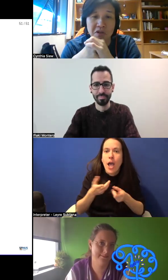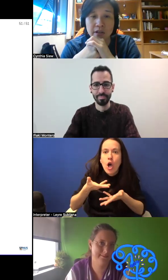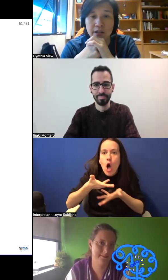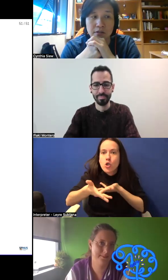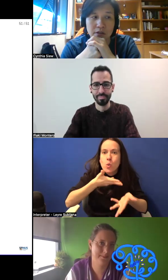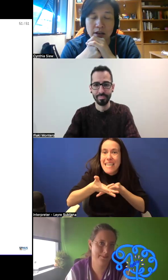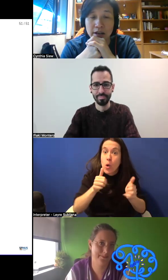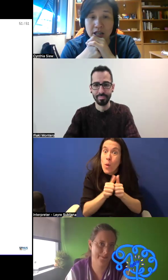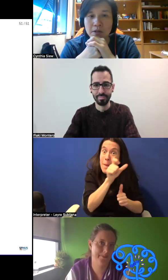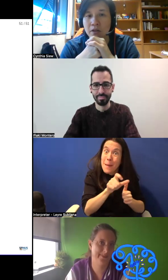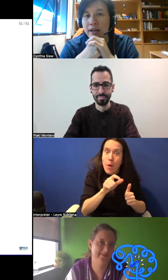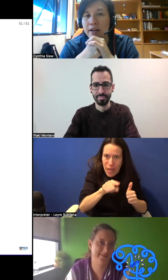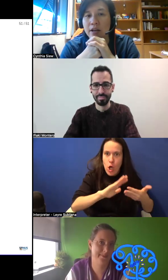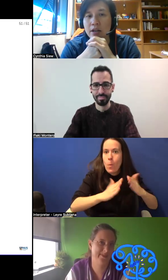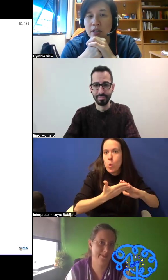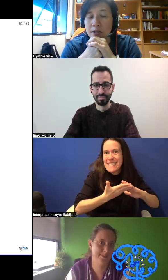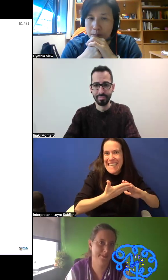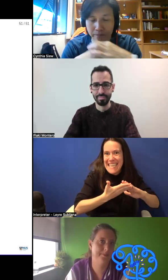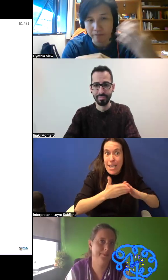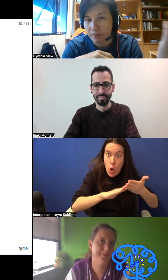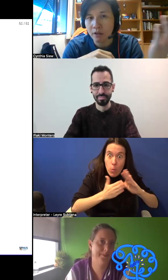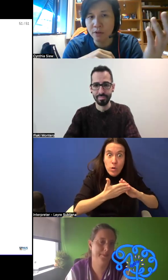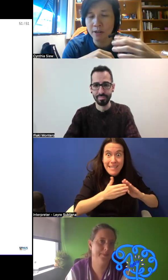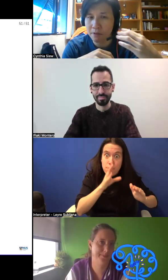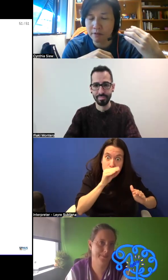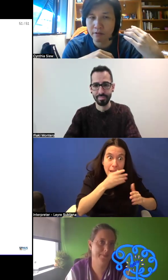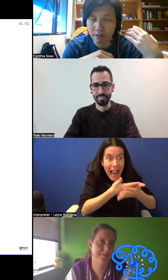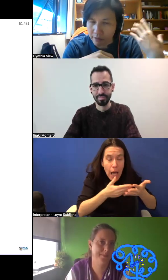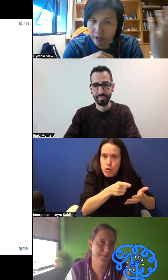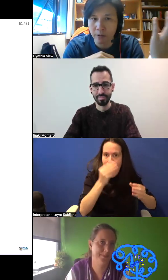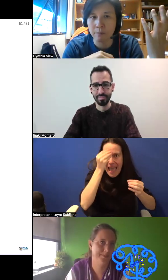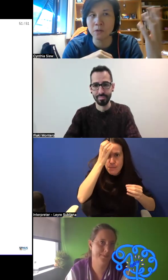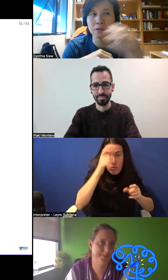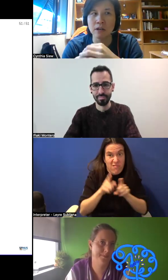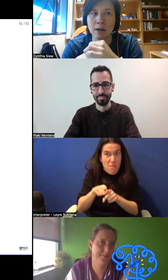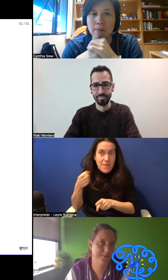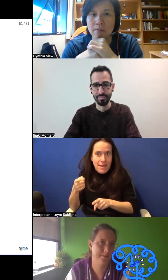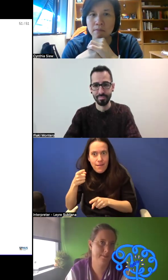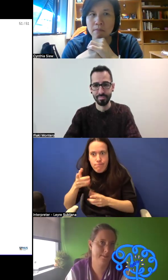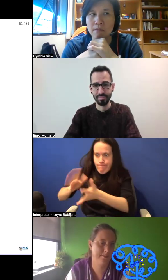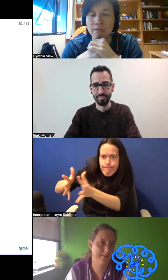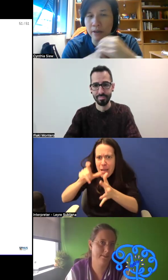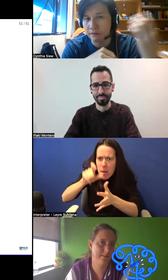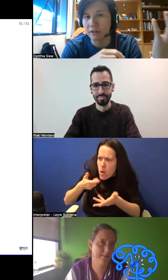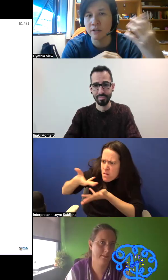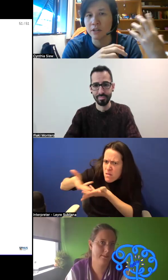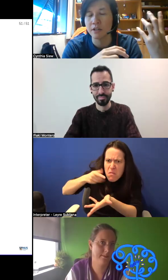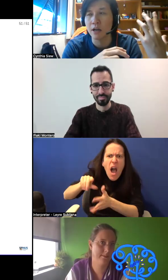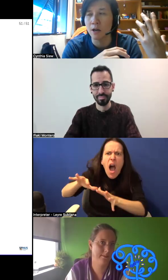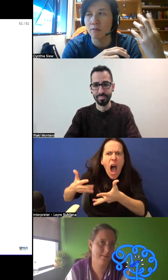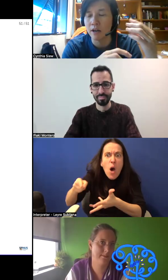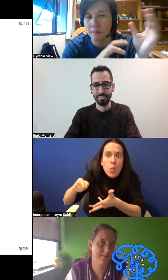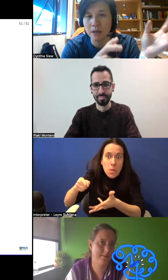that community and are experts on that. So, for example, a very long time ago, Mike